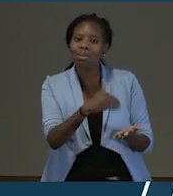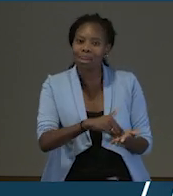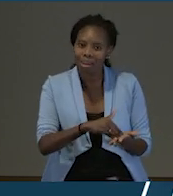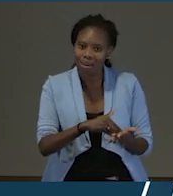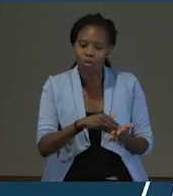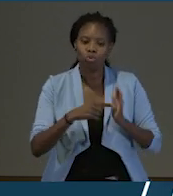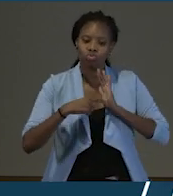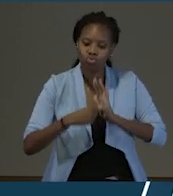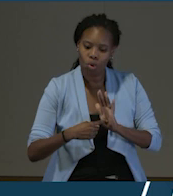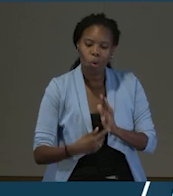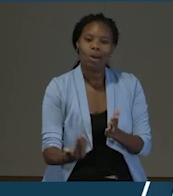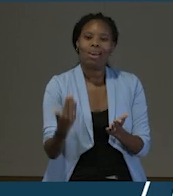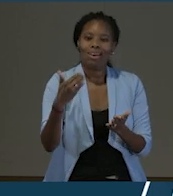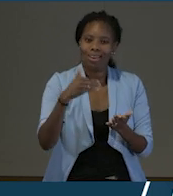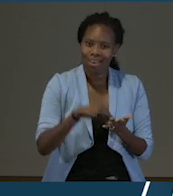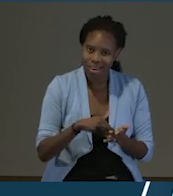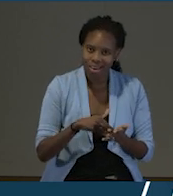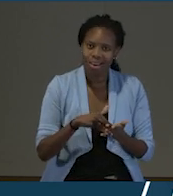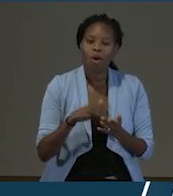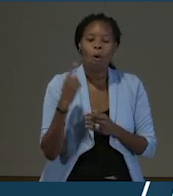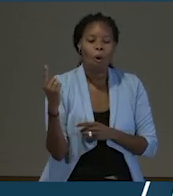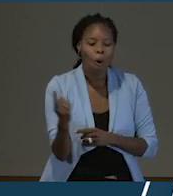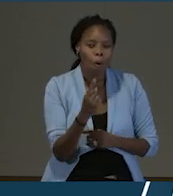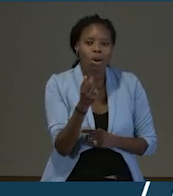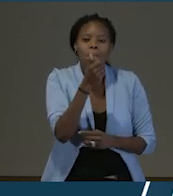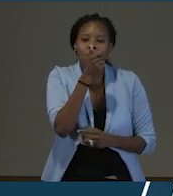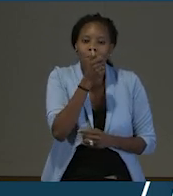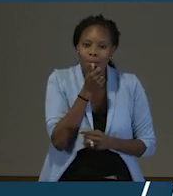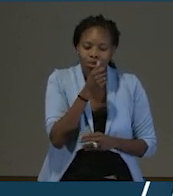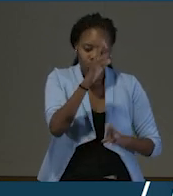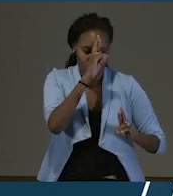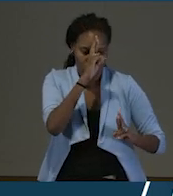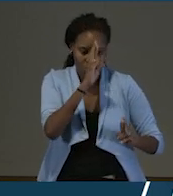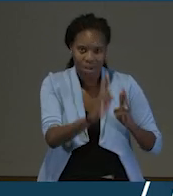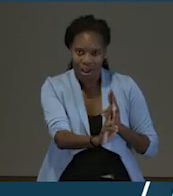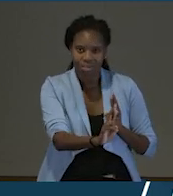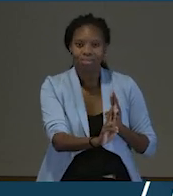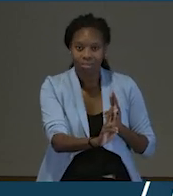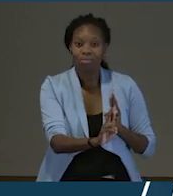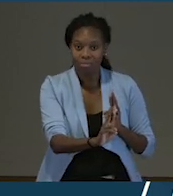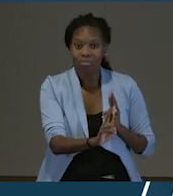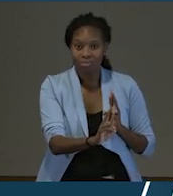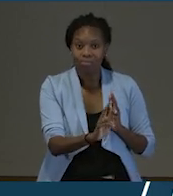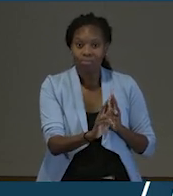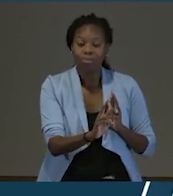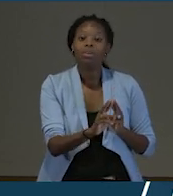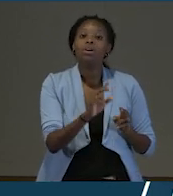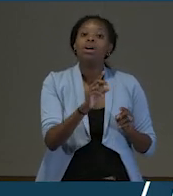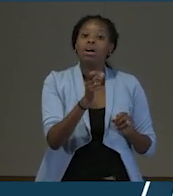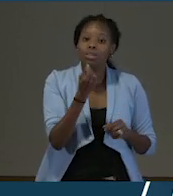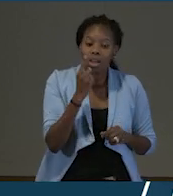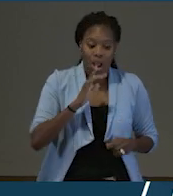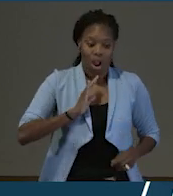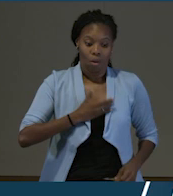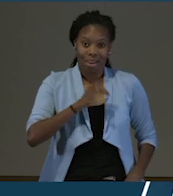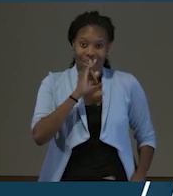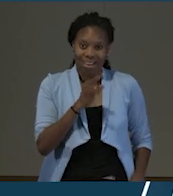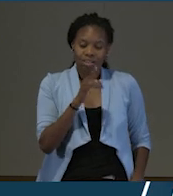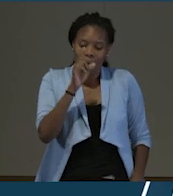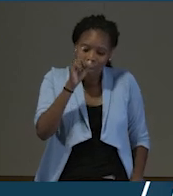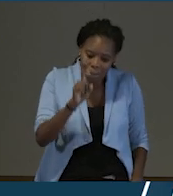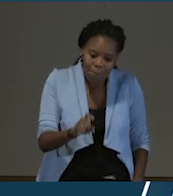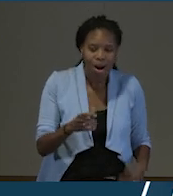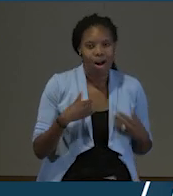have the chance. Always model that patience and respect, not only to other people, but also to them. Our kids deserve our respect as